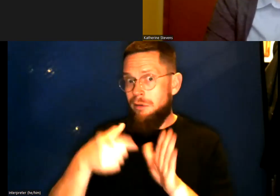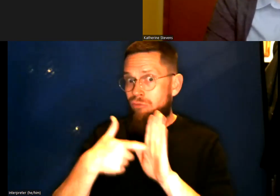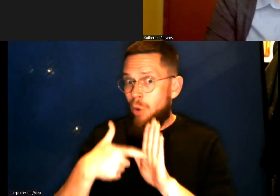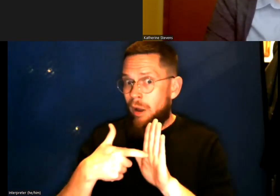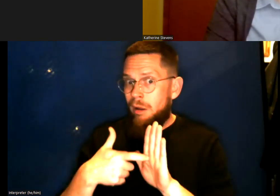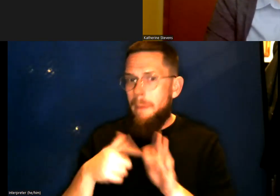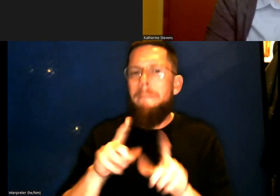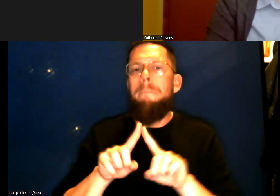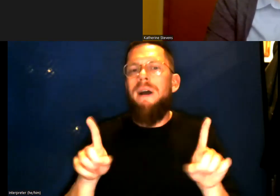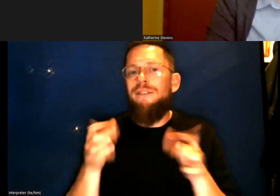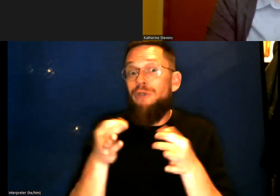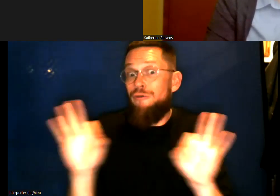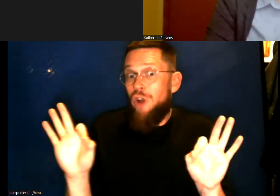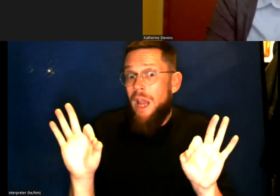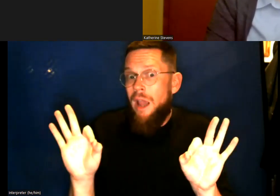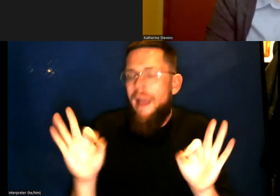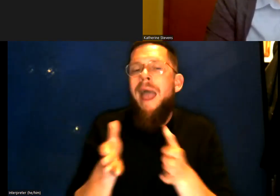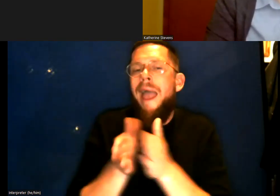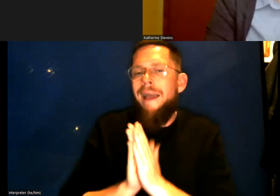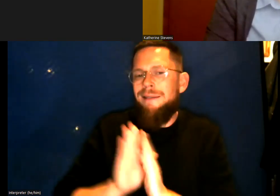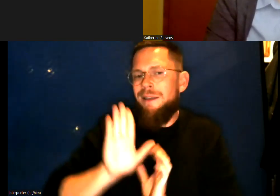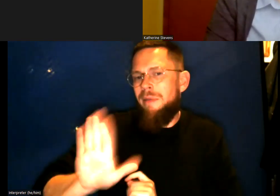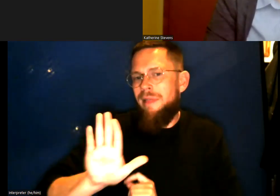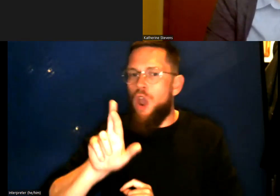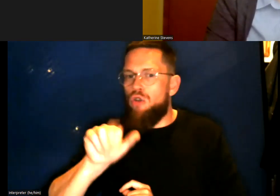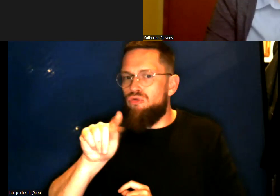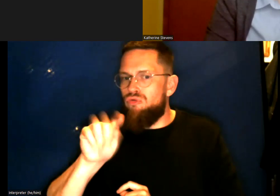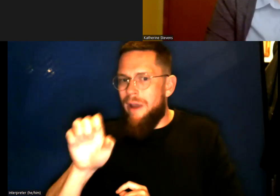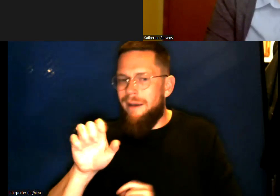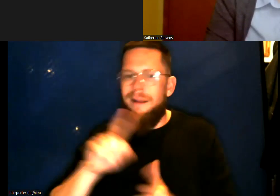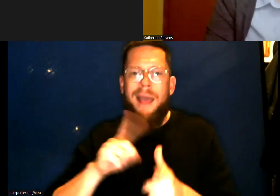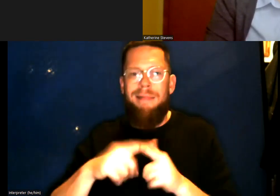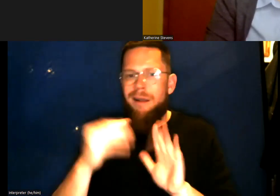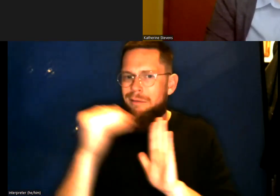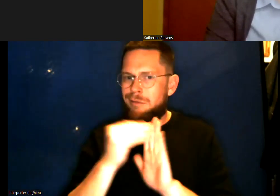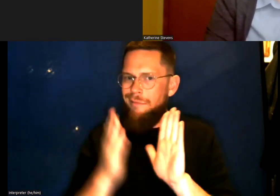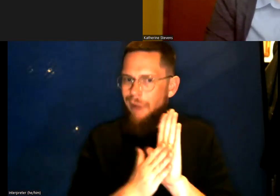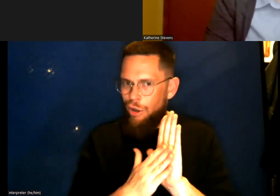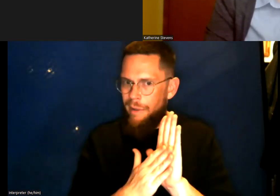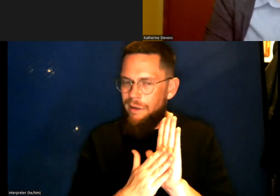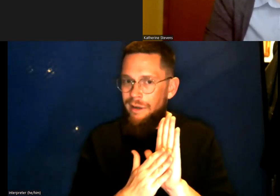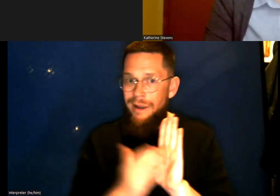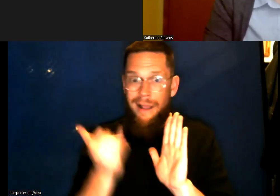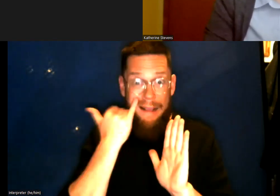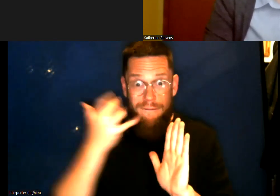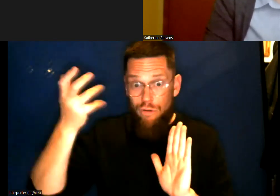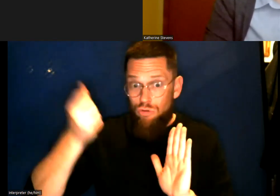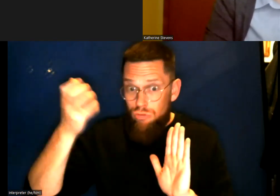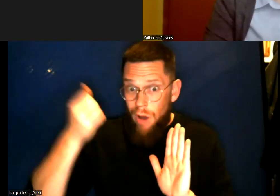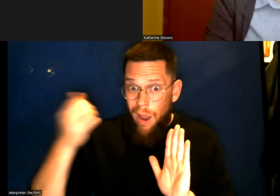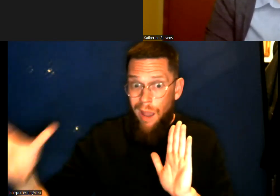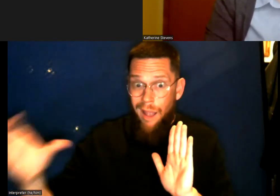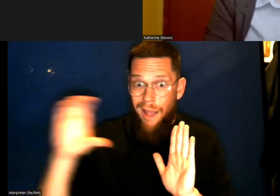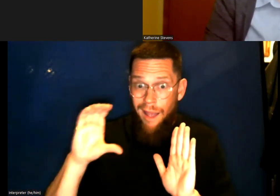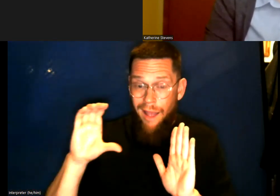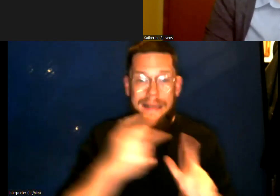them what their rate is. It's great, and you know, document it. And then, you know, if you're awarded the grant, you would, you know, be keeping those